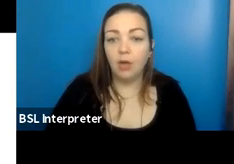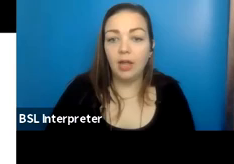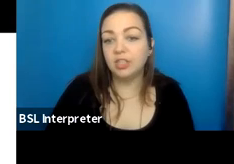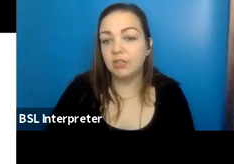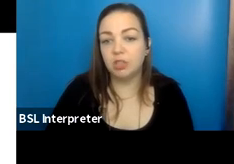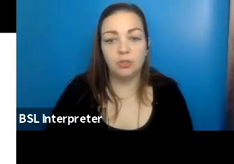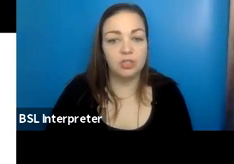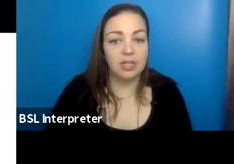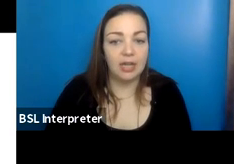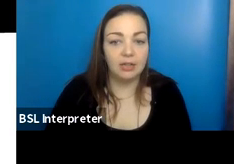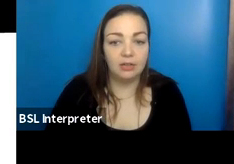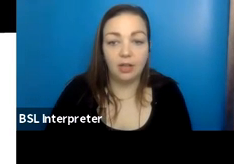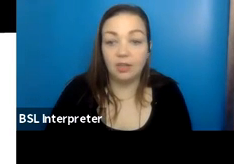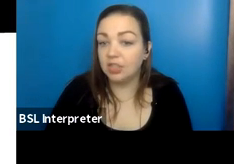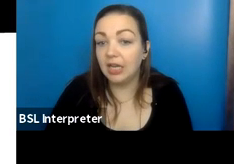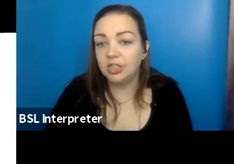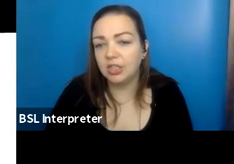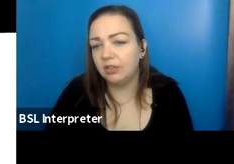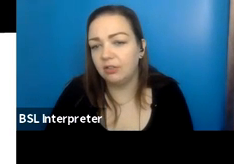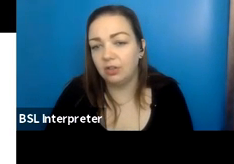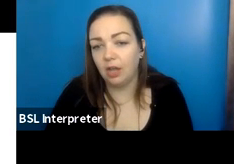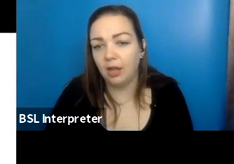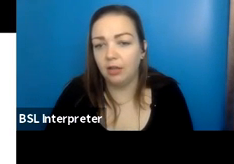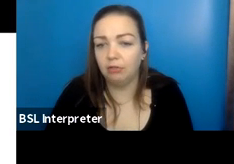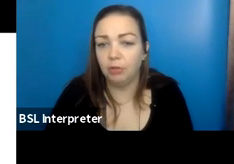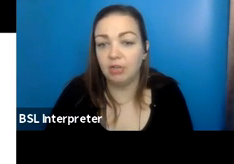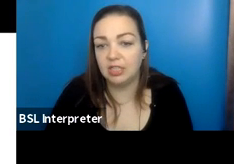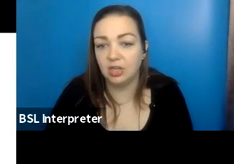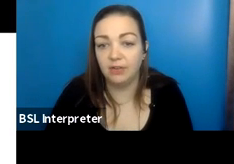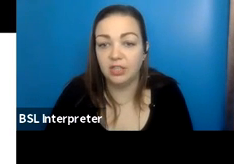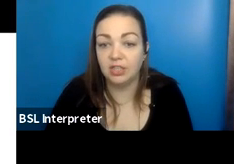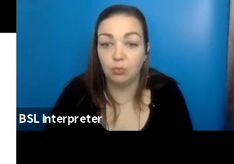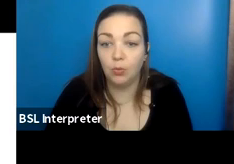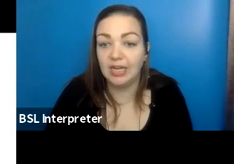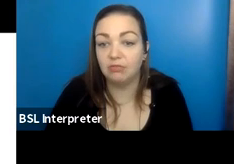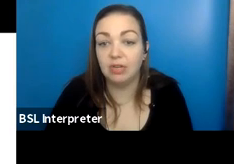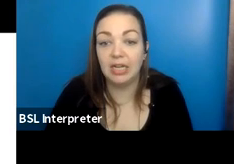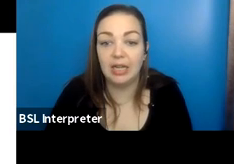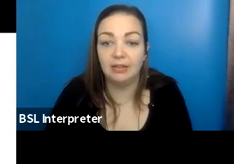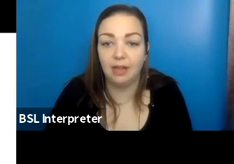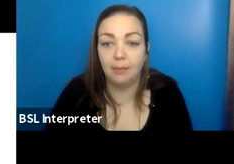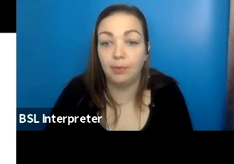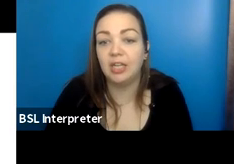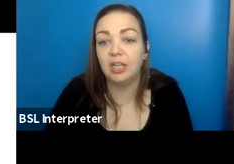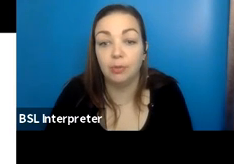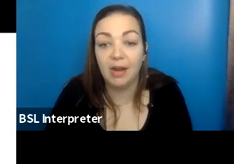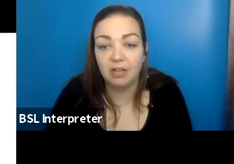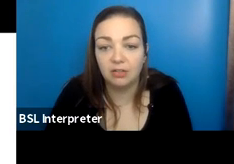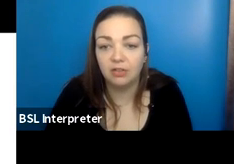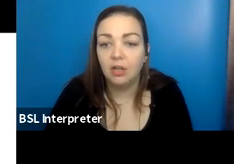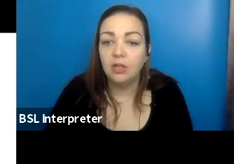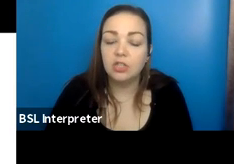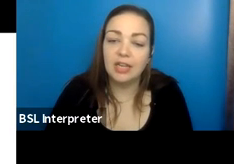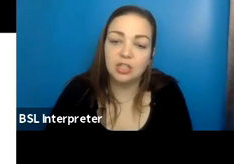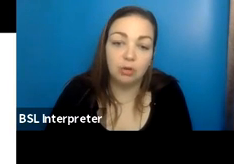So just in response to that, the challenges through increasing diversity, what we need really is breaking through the